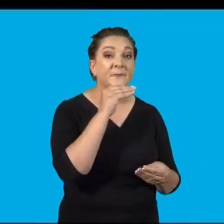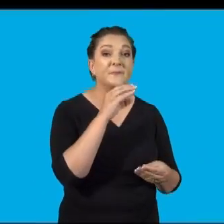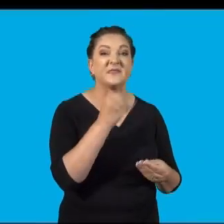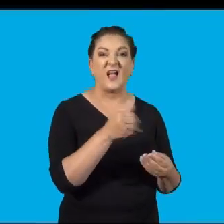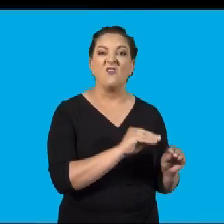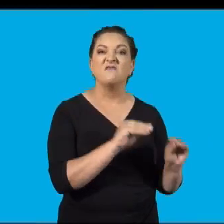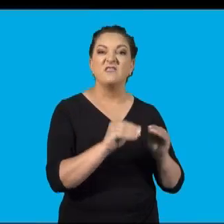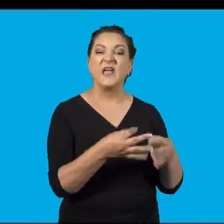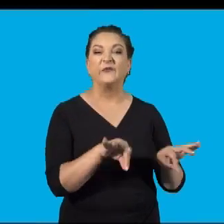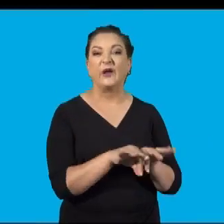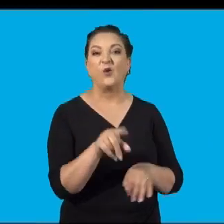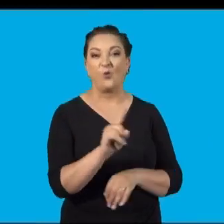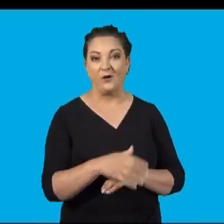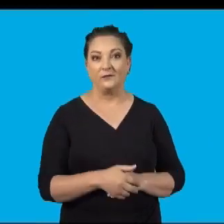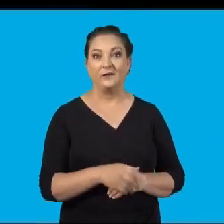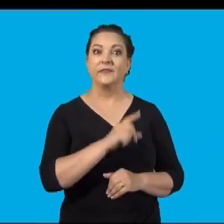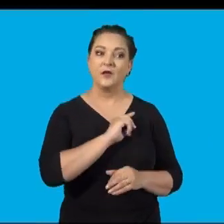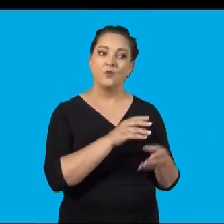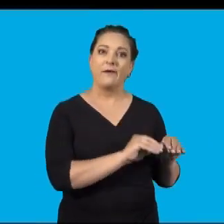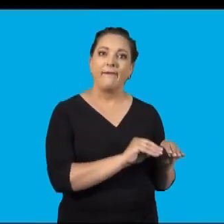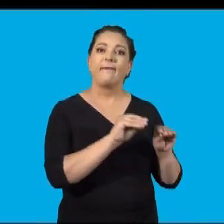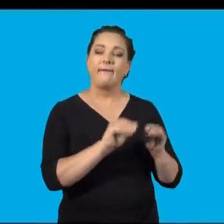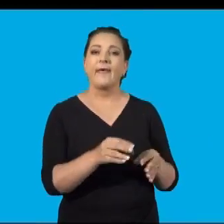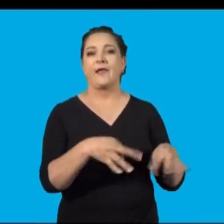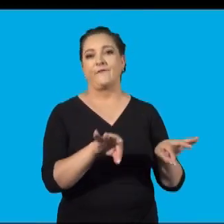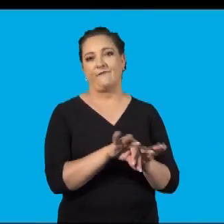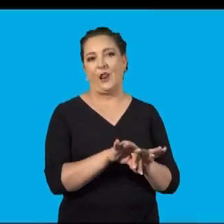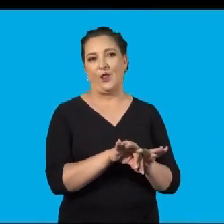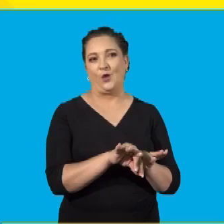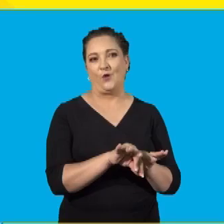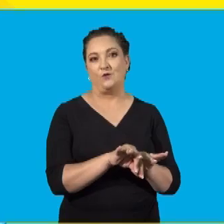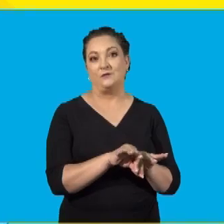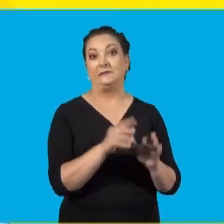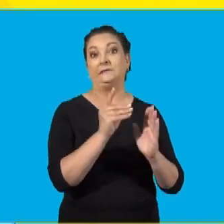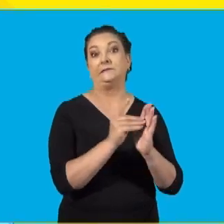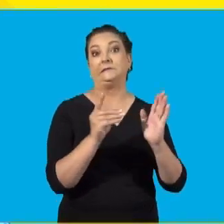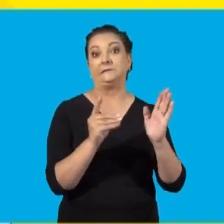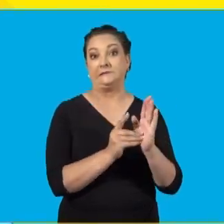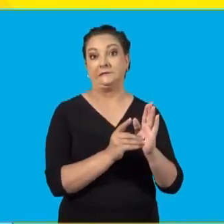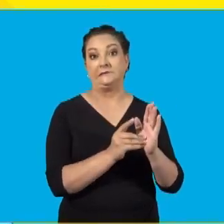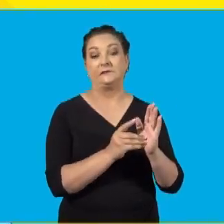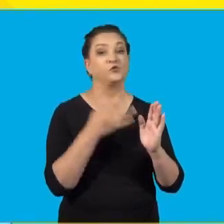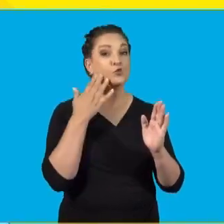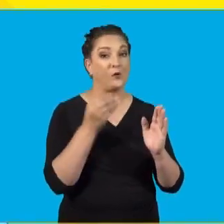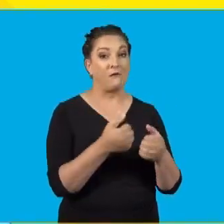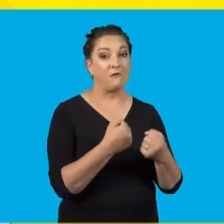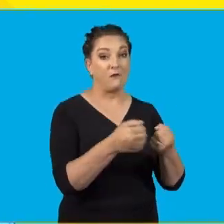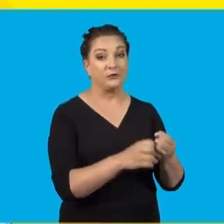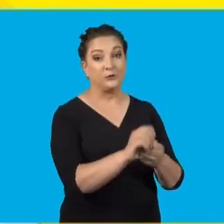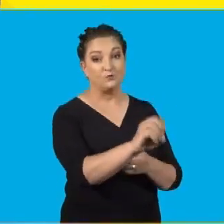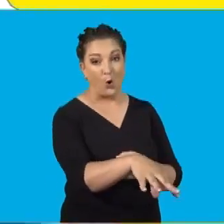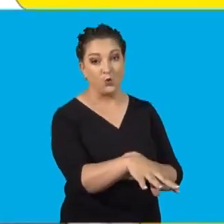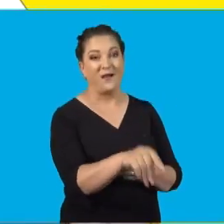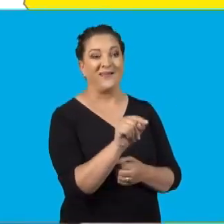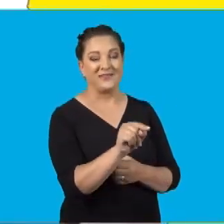of this asset? So in other words, we want to get the carrying value on the date of disposal. To